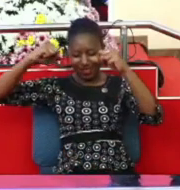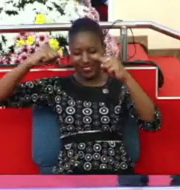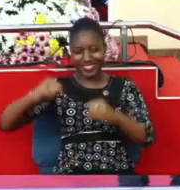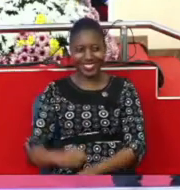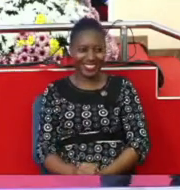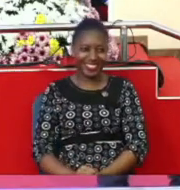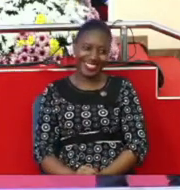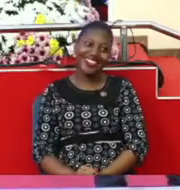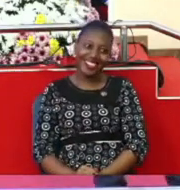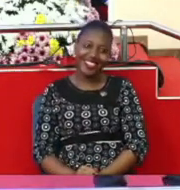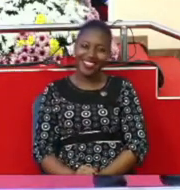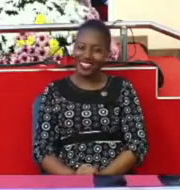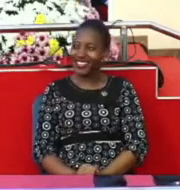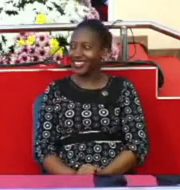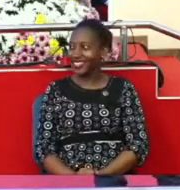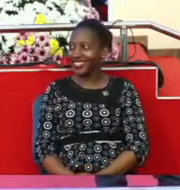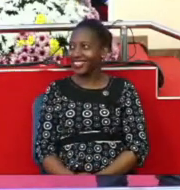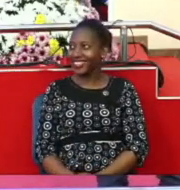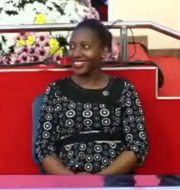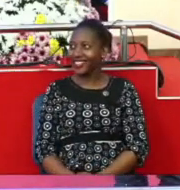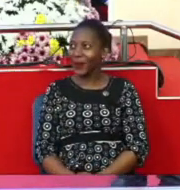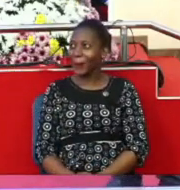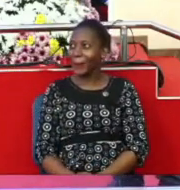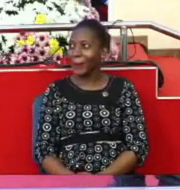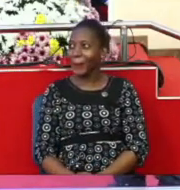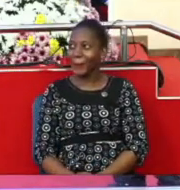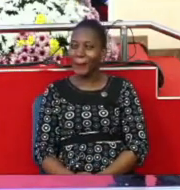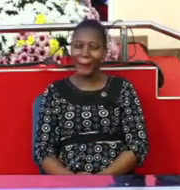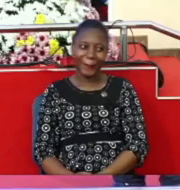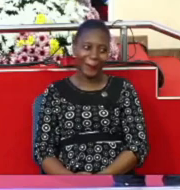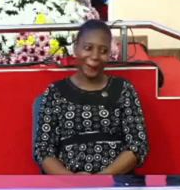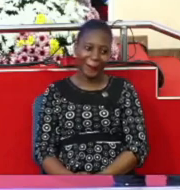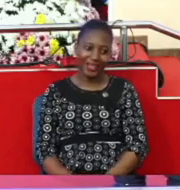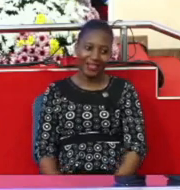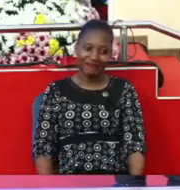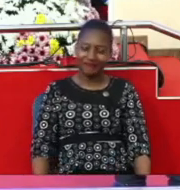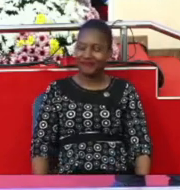Inua chuma. Fanya urako, fanya kitu.